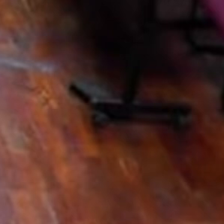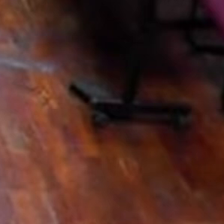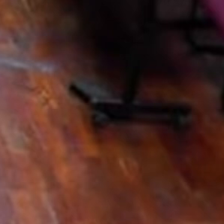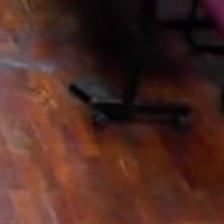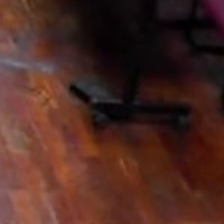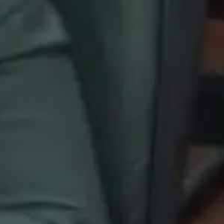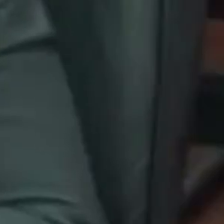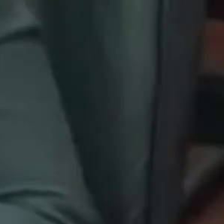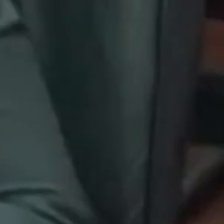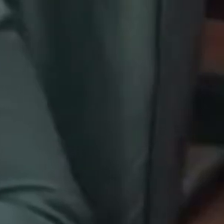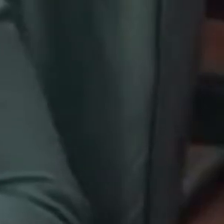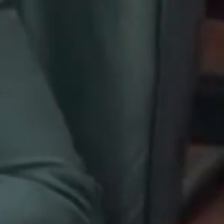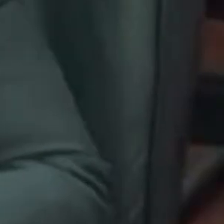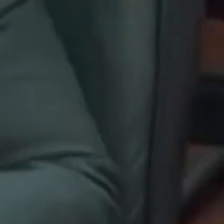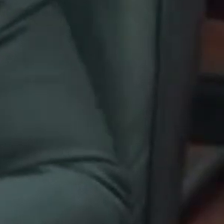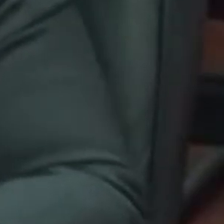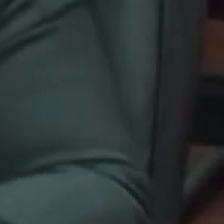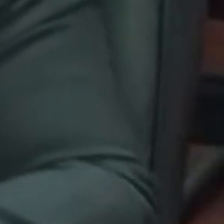Madam Chairperson,